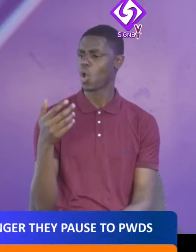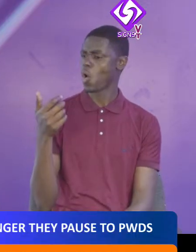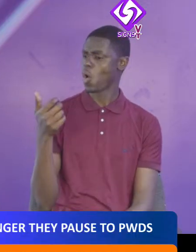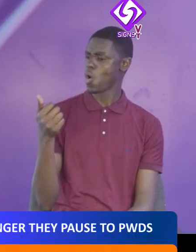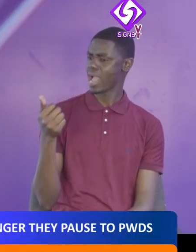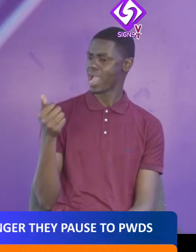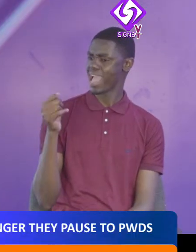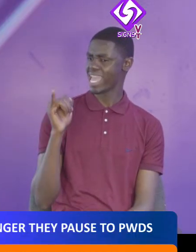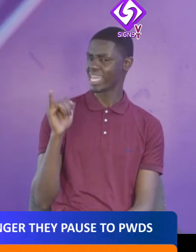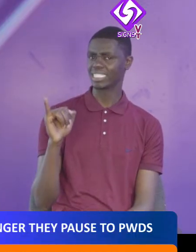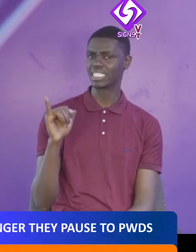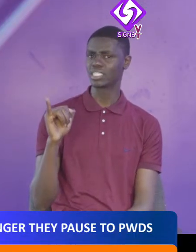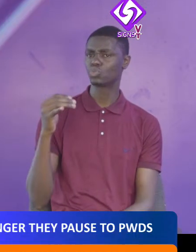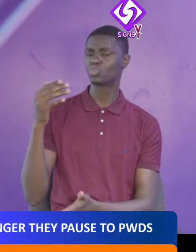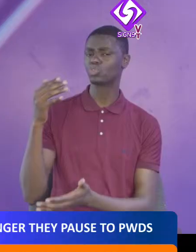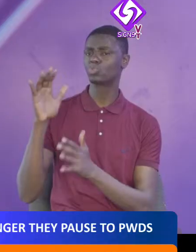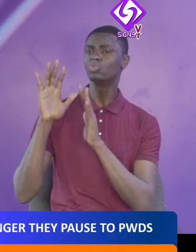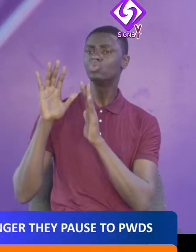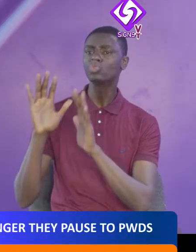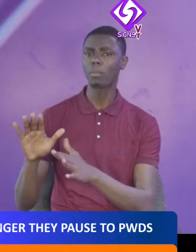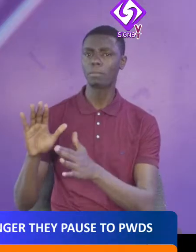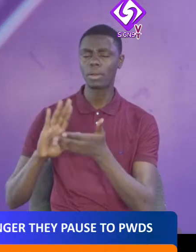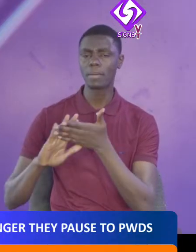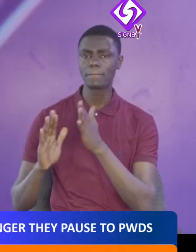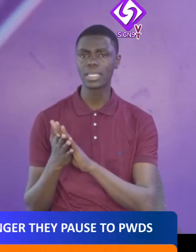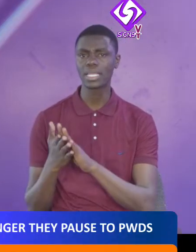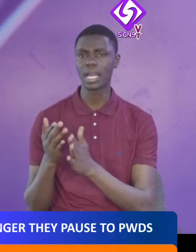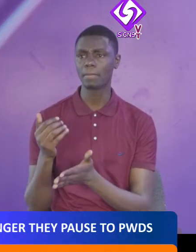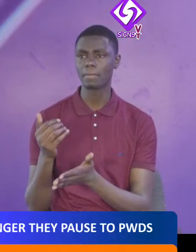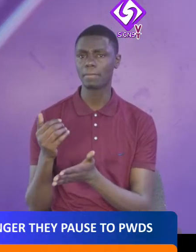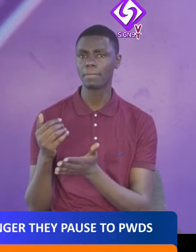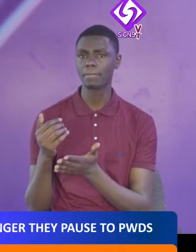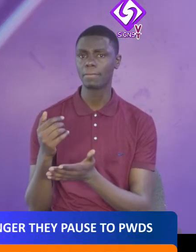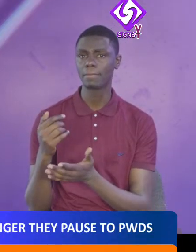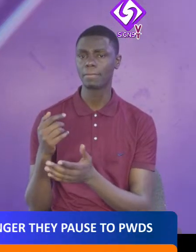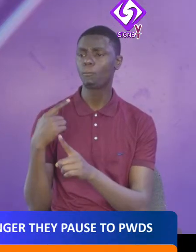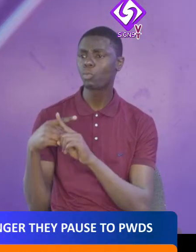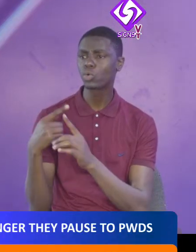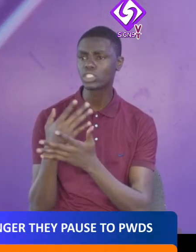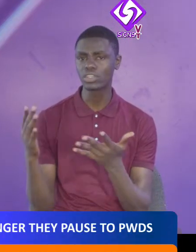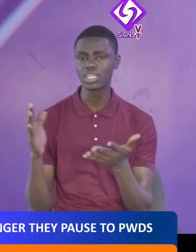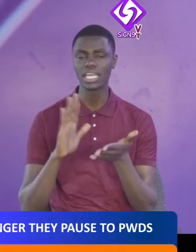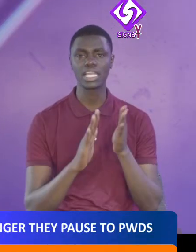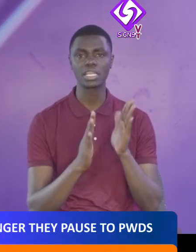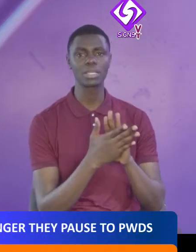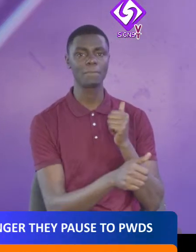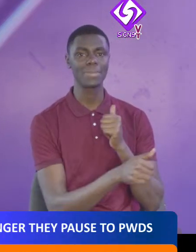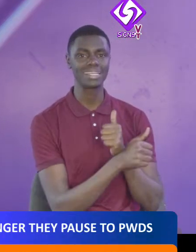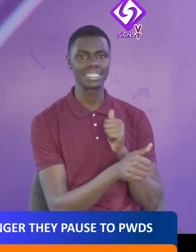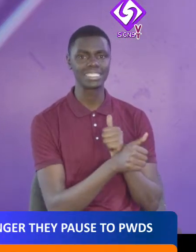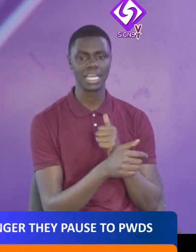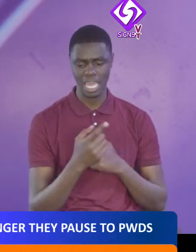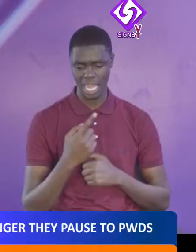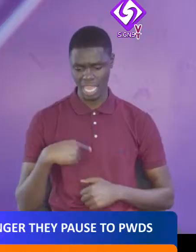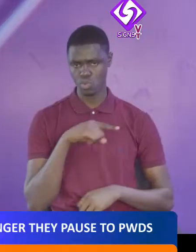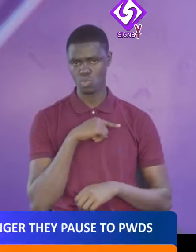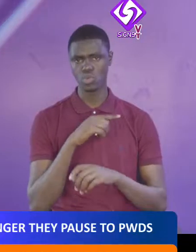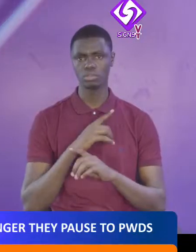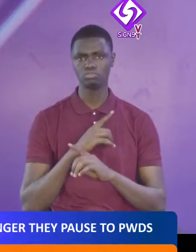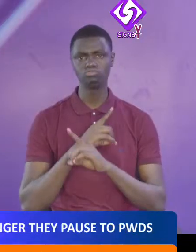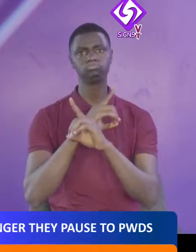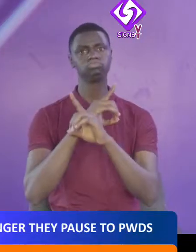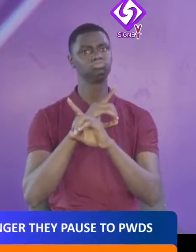an assistive technology but now become a hazard to persons with disabilities, and how do we prevent that?